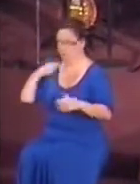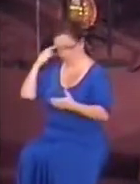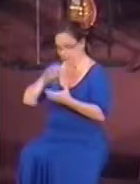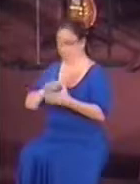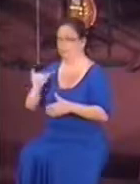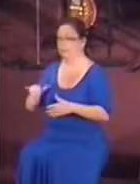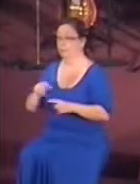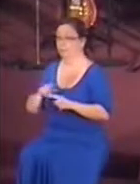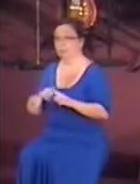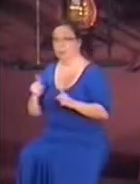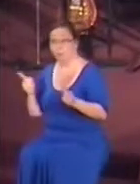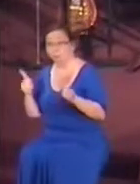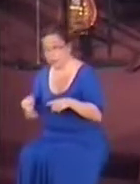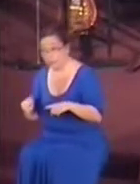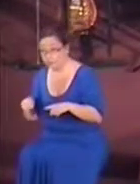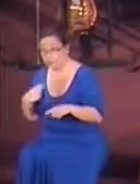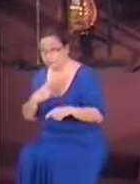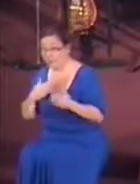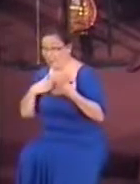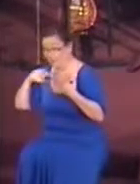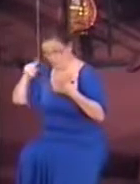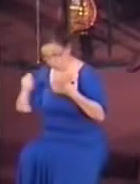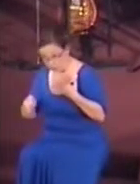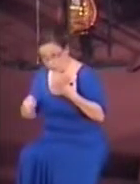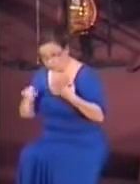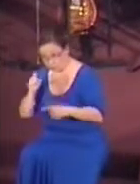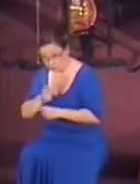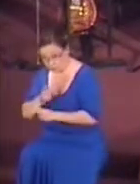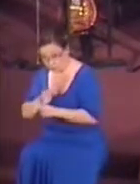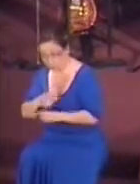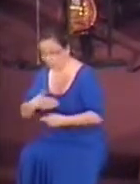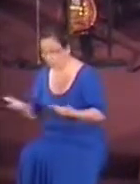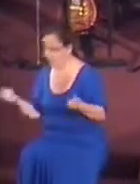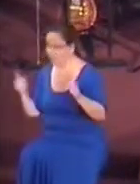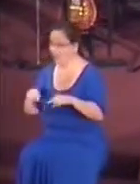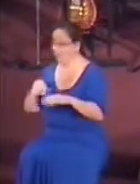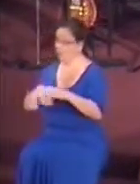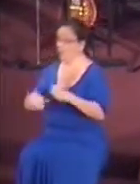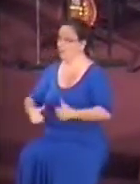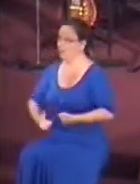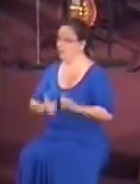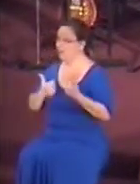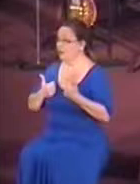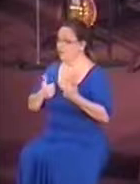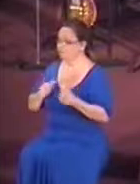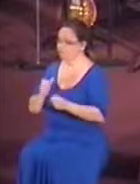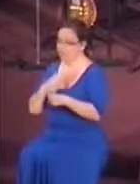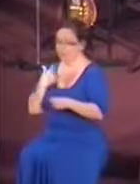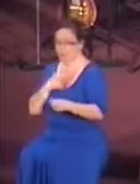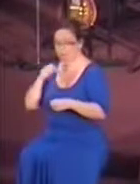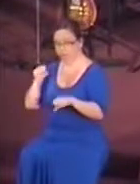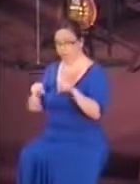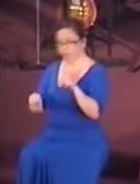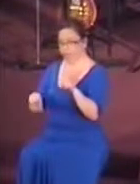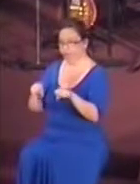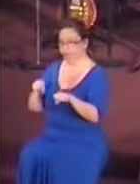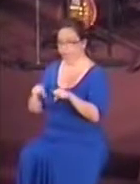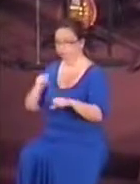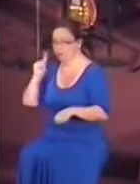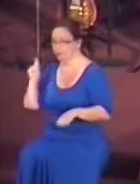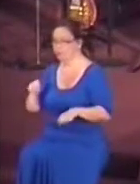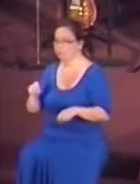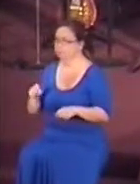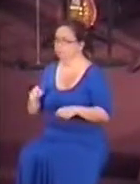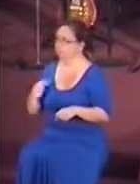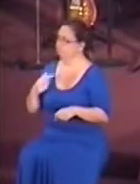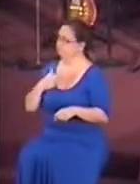happens? And we have questions, right? We have things that happen in our life that bring up doubt, that bring up questions, whether